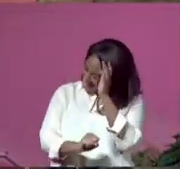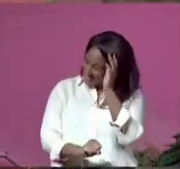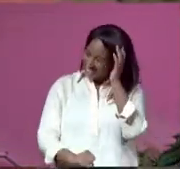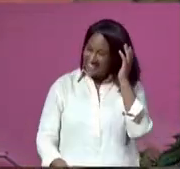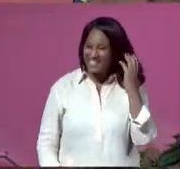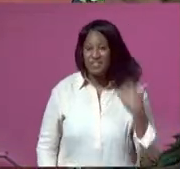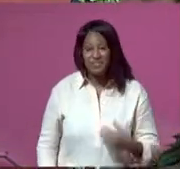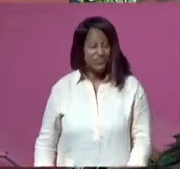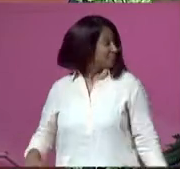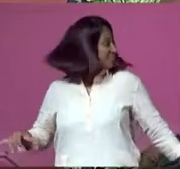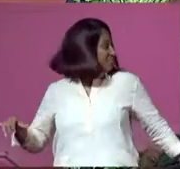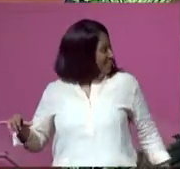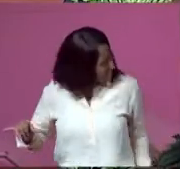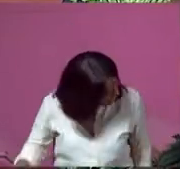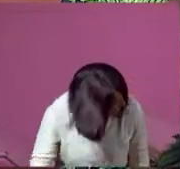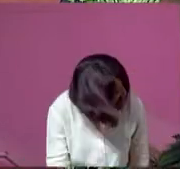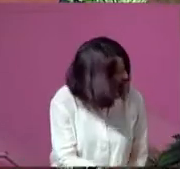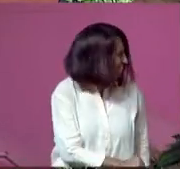yeah,